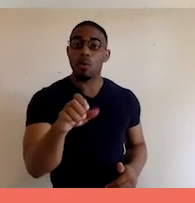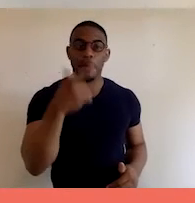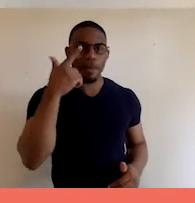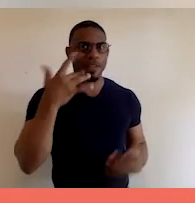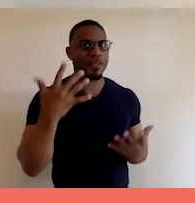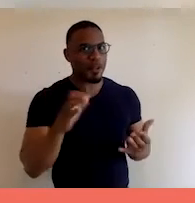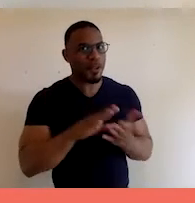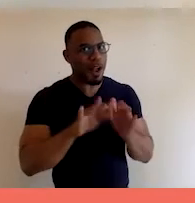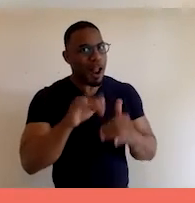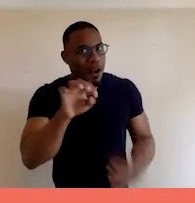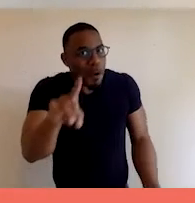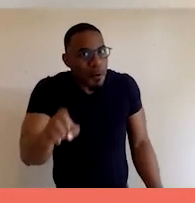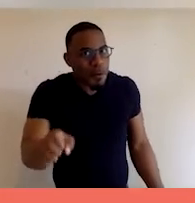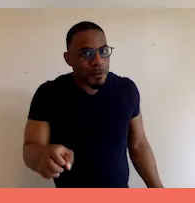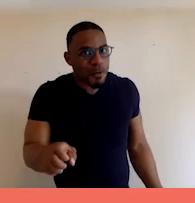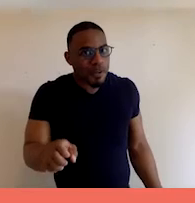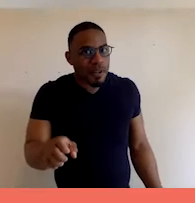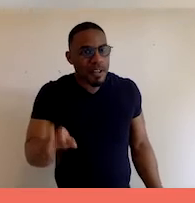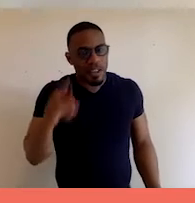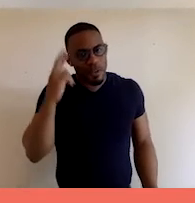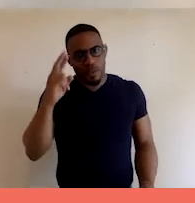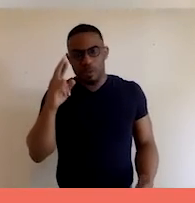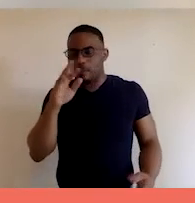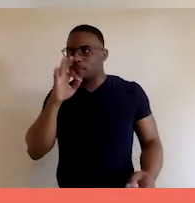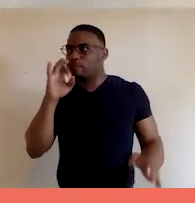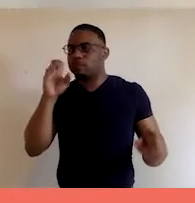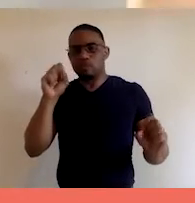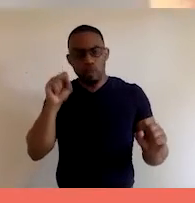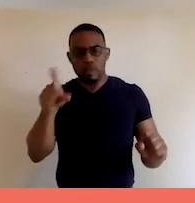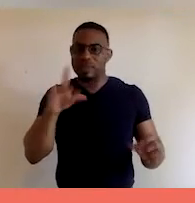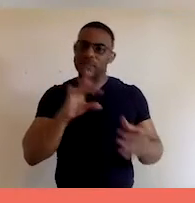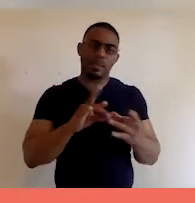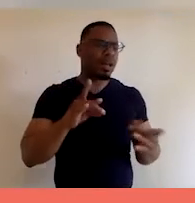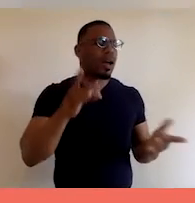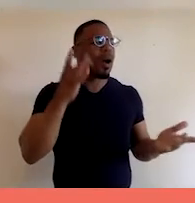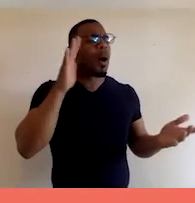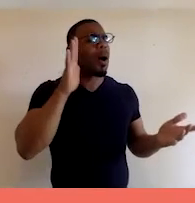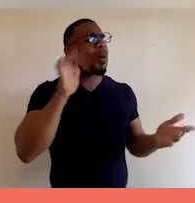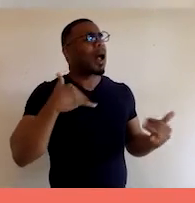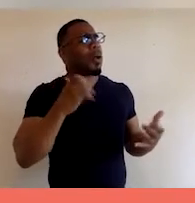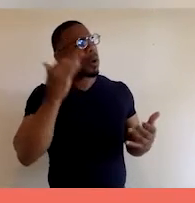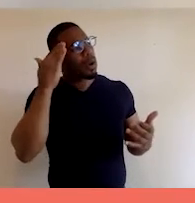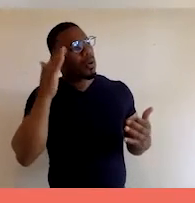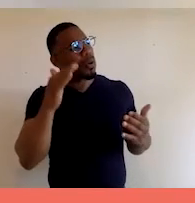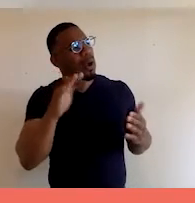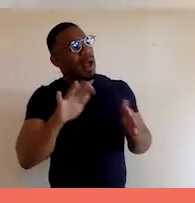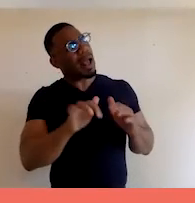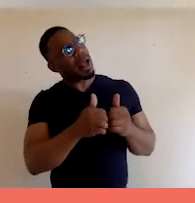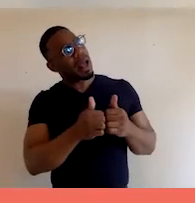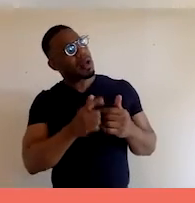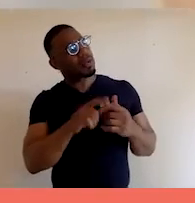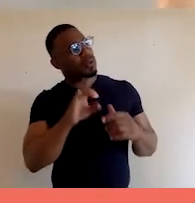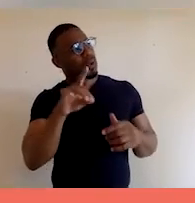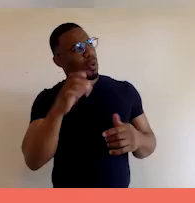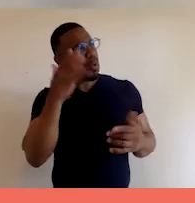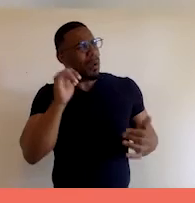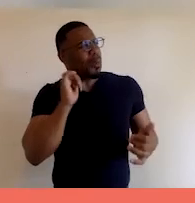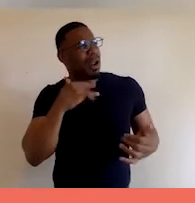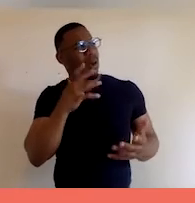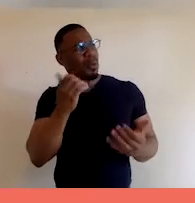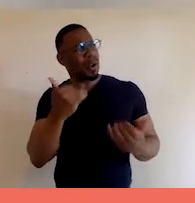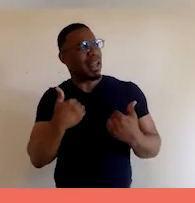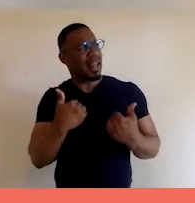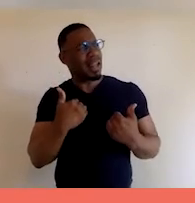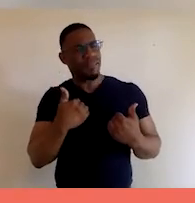because he wants to learn how to code. And his reasoning was profound. You know, he said, why wouldn't I want to know how to code? Why wouldn't I want to